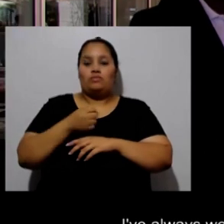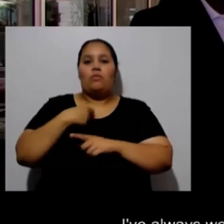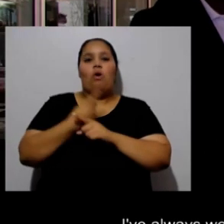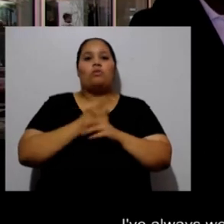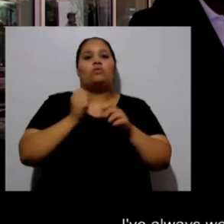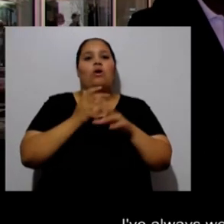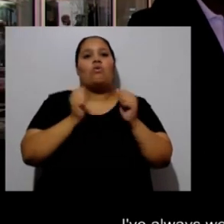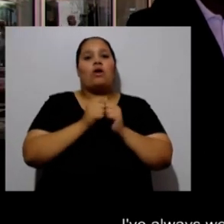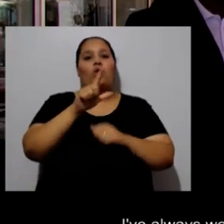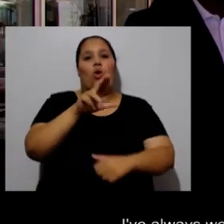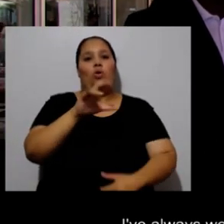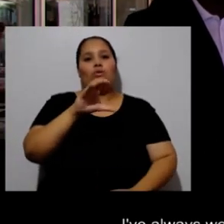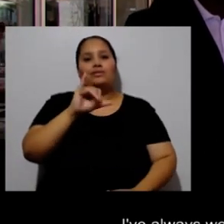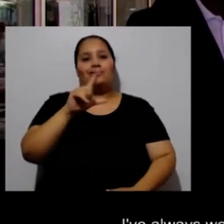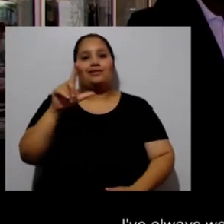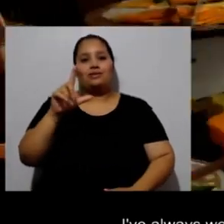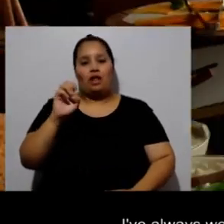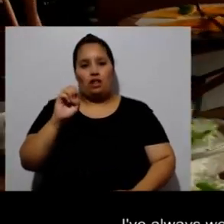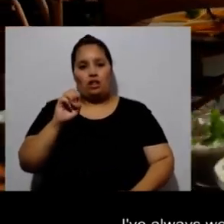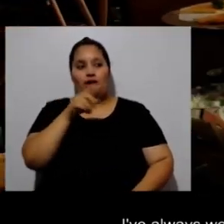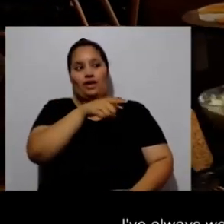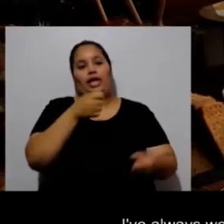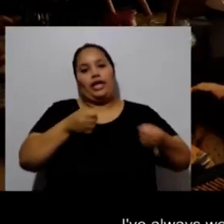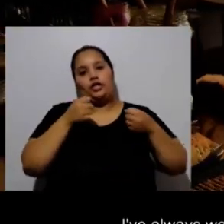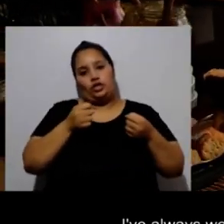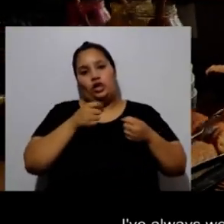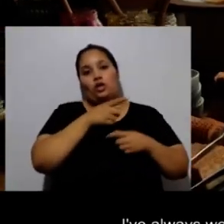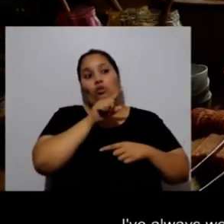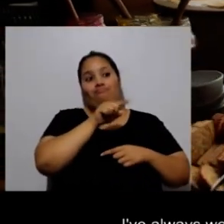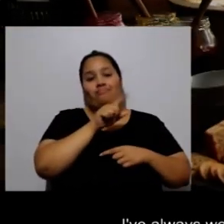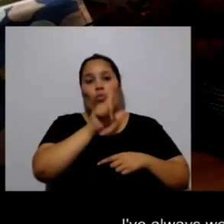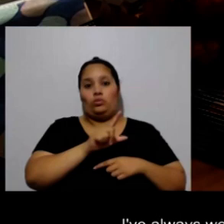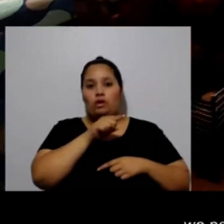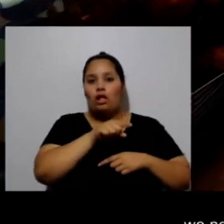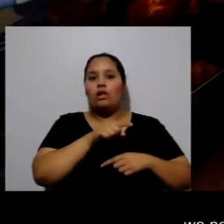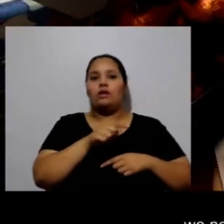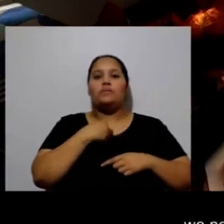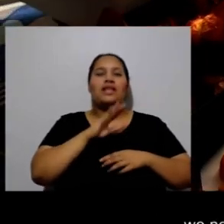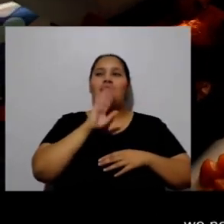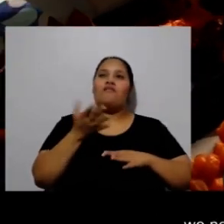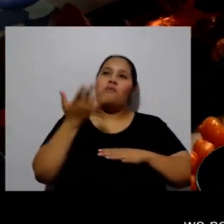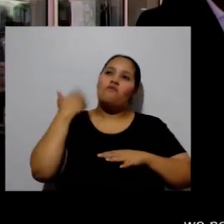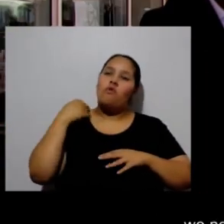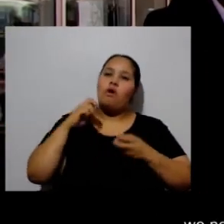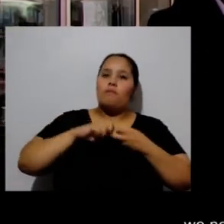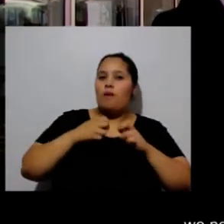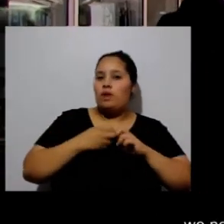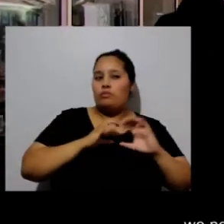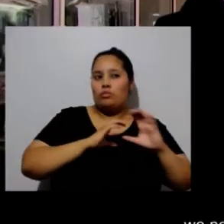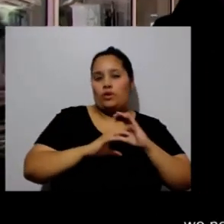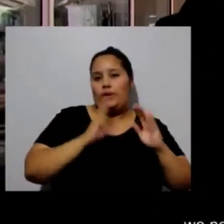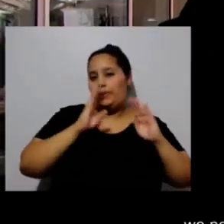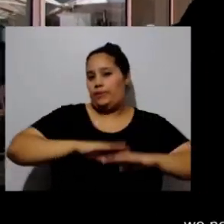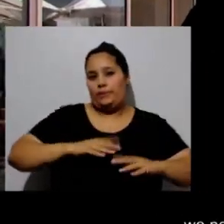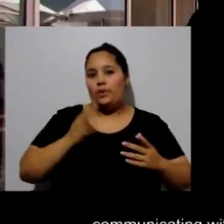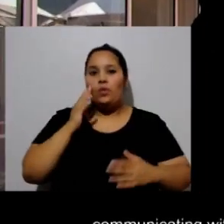I've always worked with Lucille in the kitchen. And Lucille, we never had any troubles